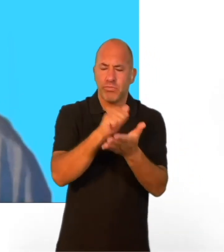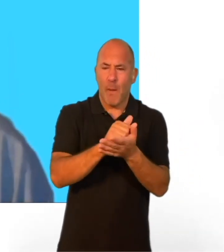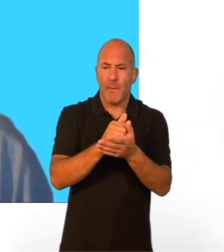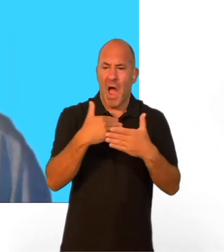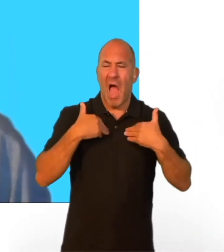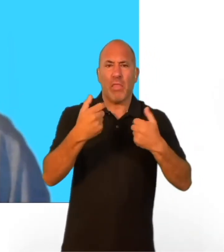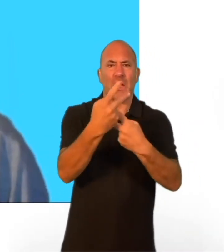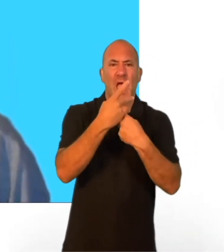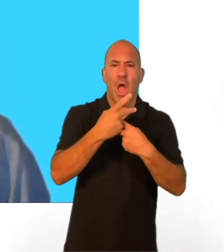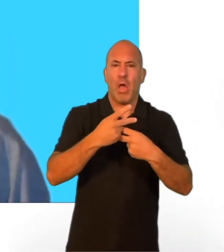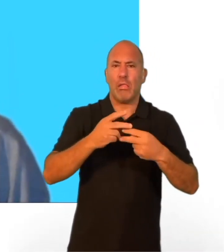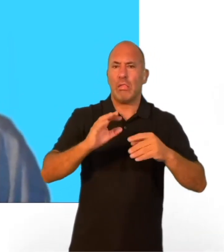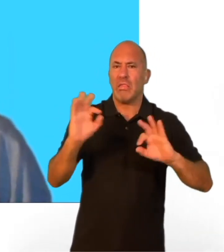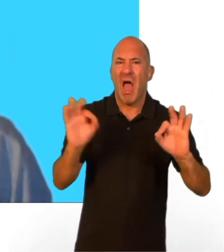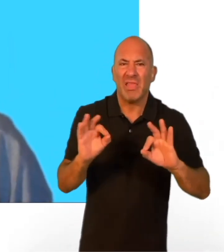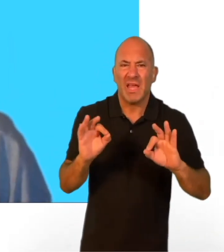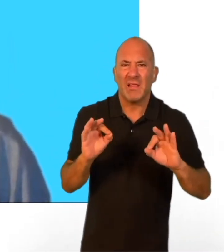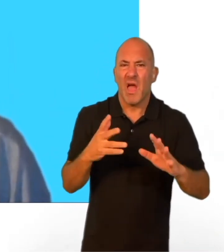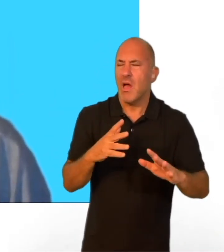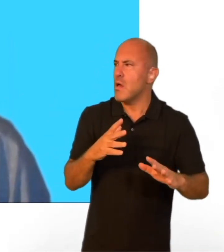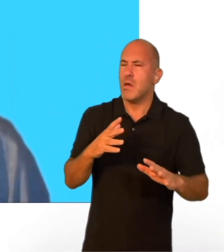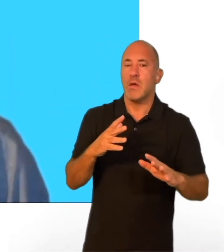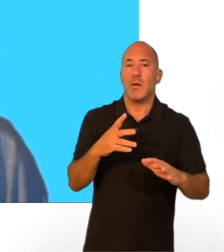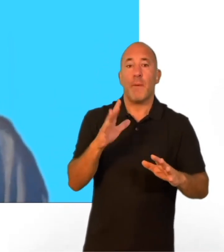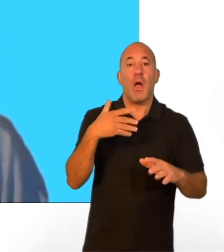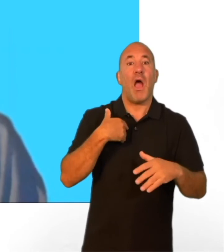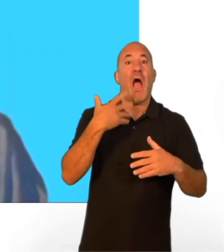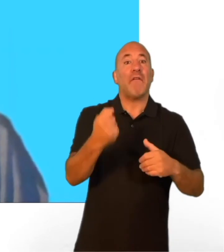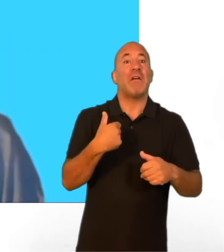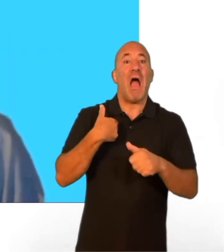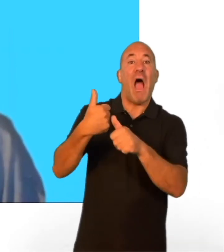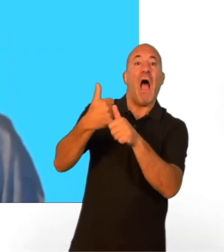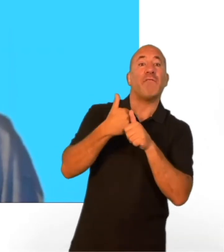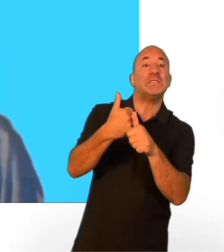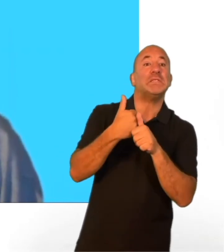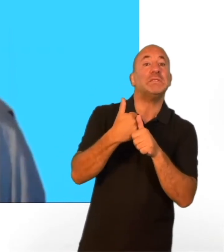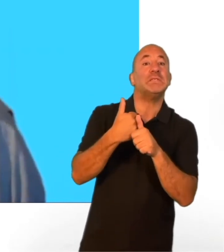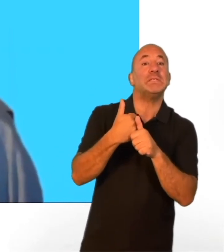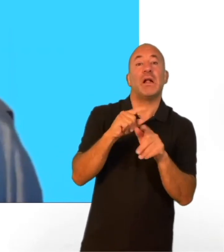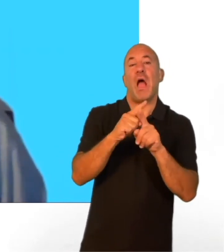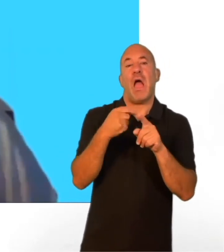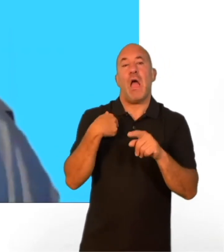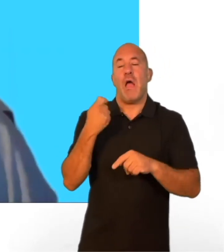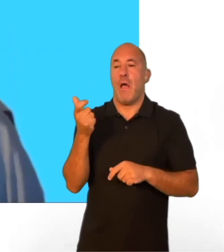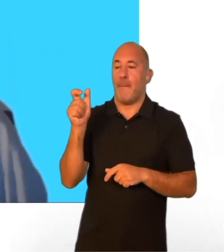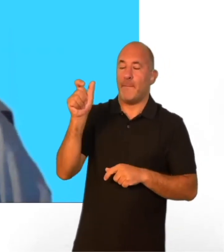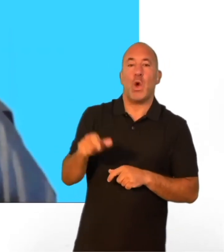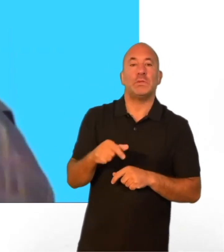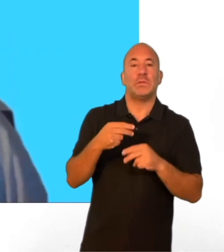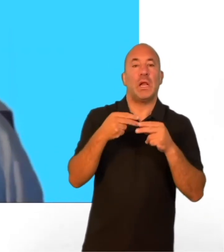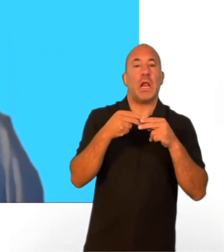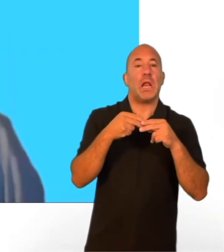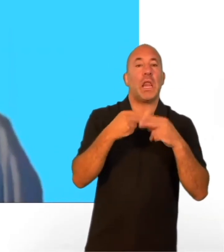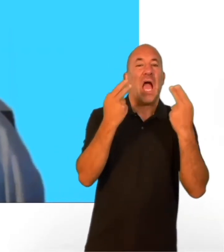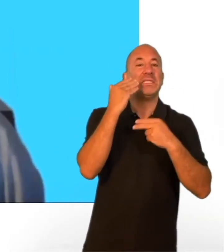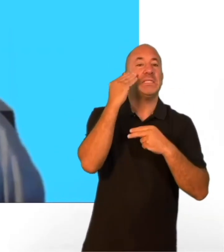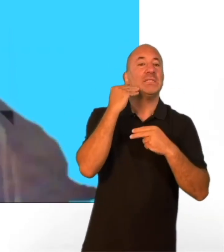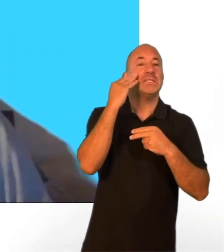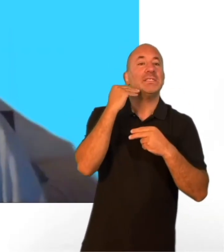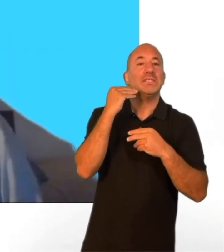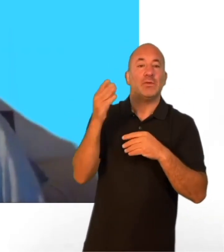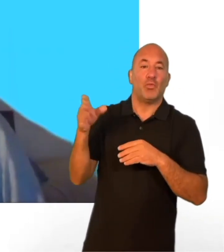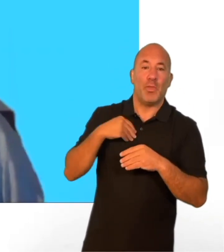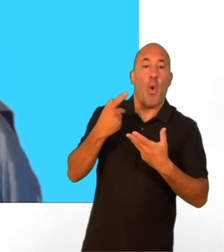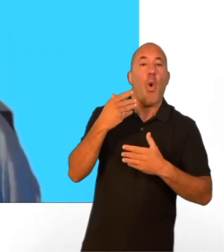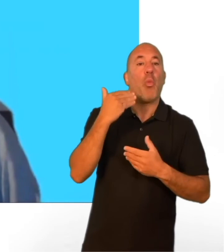also not receiving adequate healthcare, and then suddenly like Like if you do have an advocate, if you do bring a light-skinned person or a